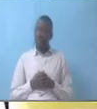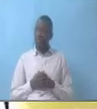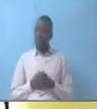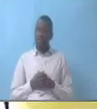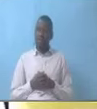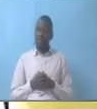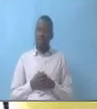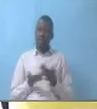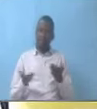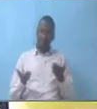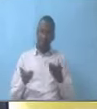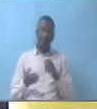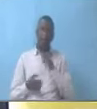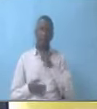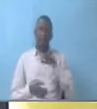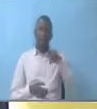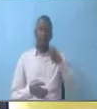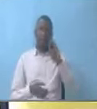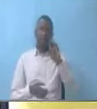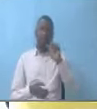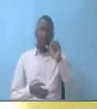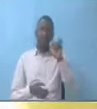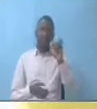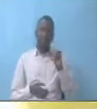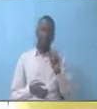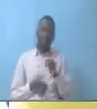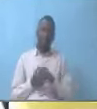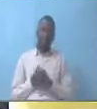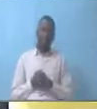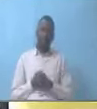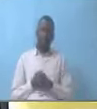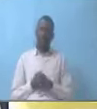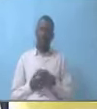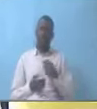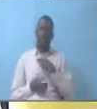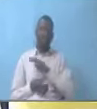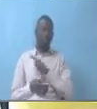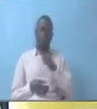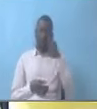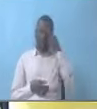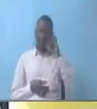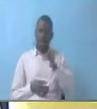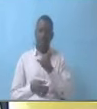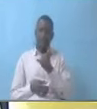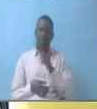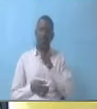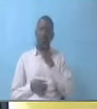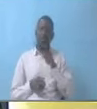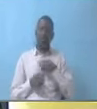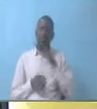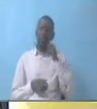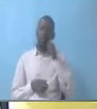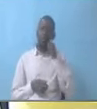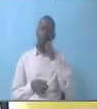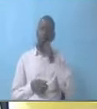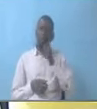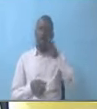Mbai? Well, I won't agree using a hammer to kill a mosquito. But maybe